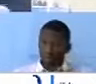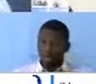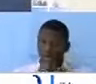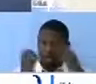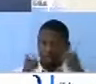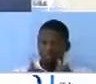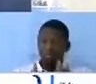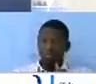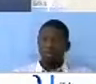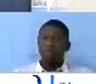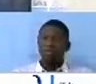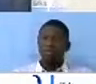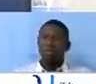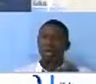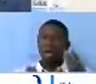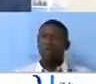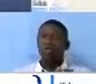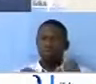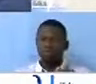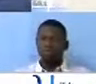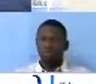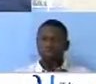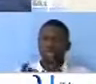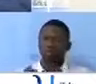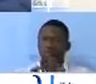matter for the commission to look into.